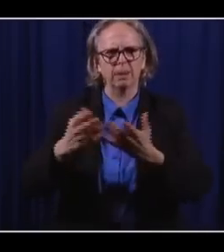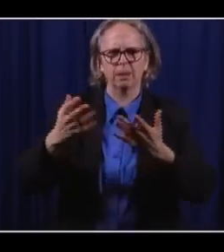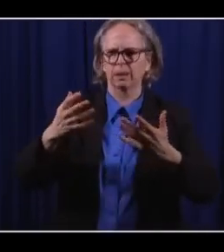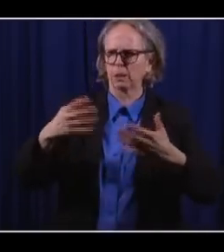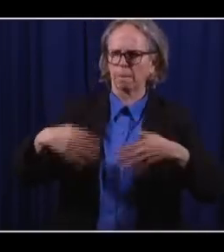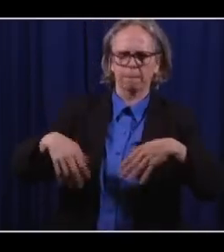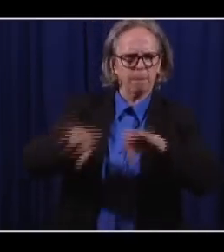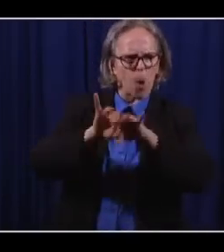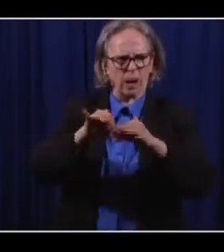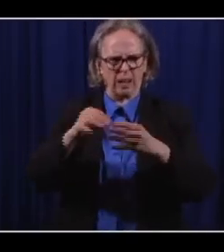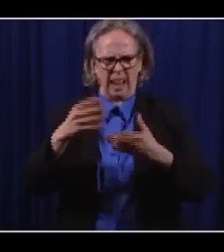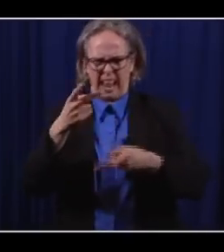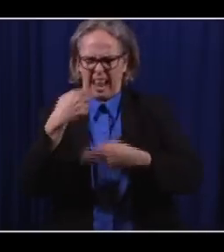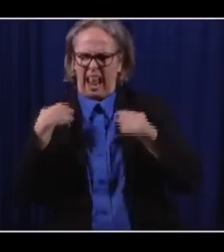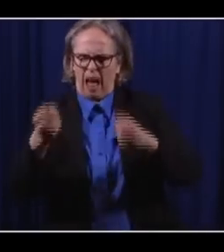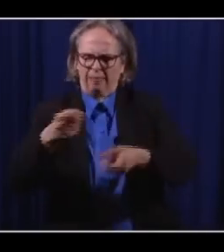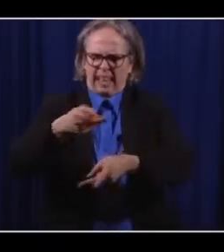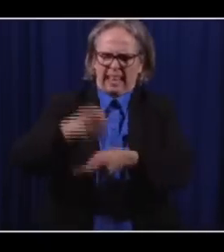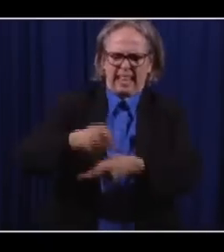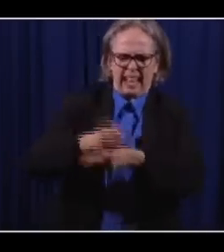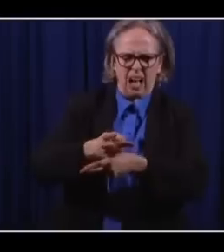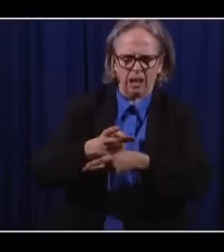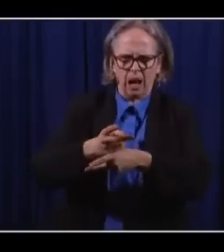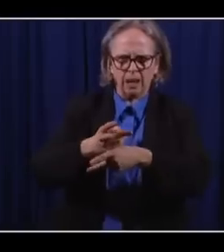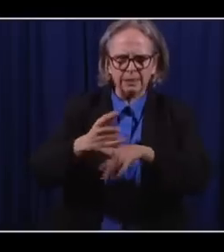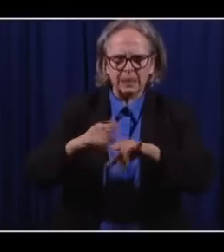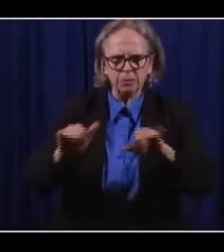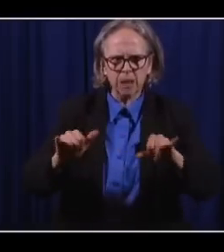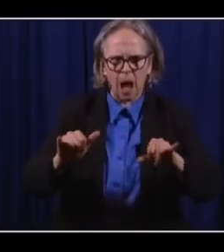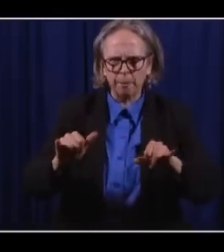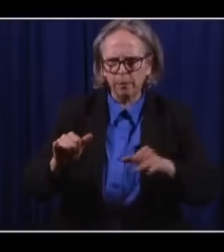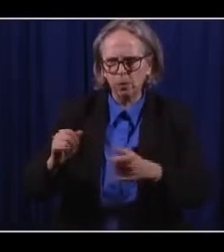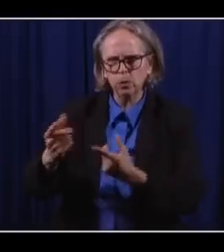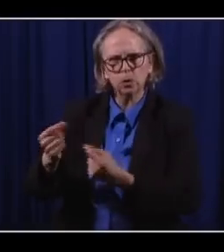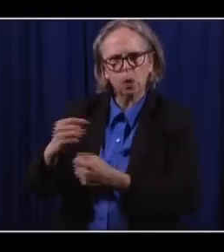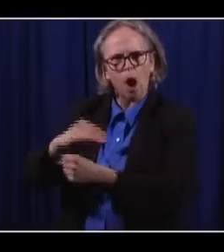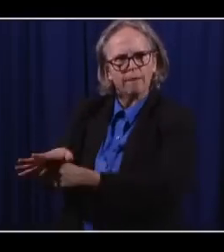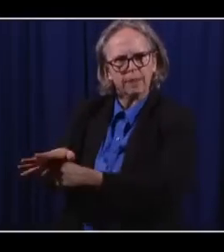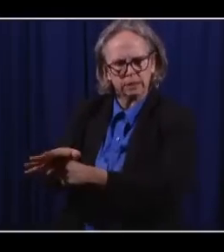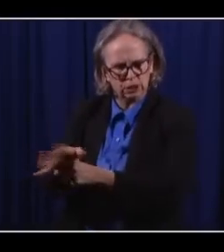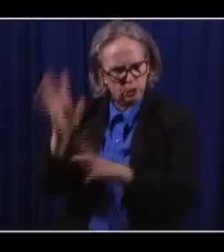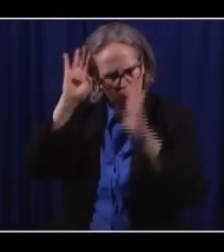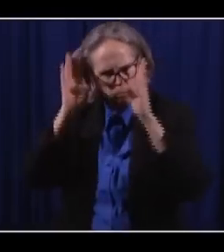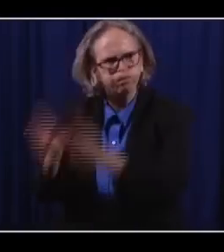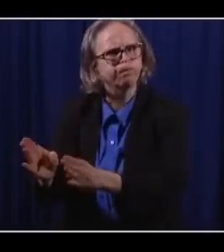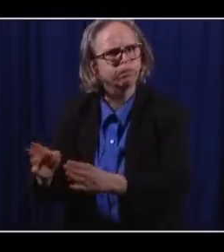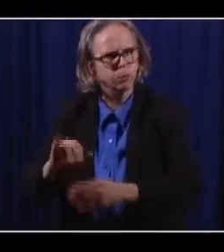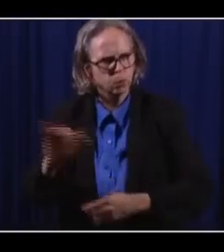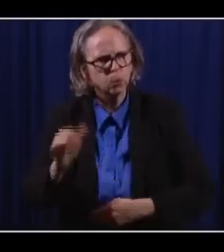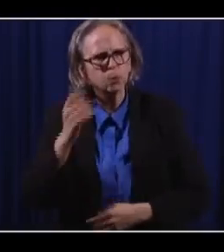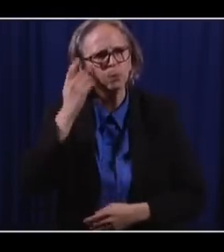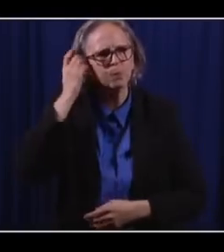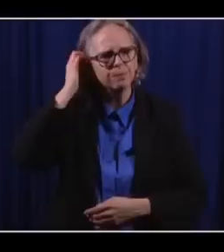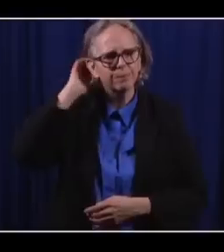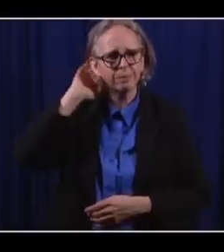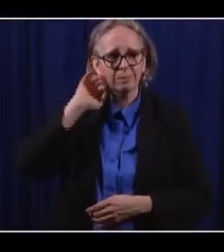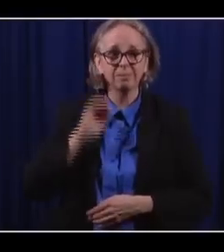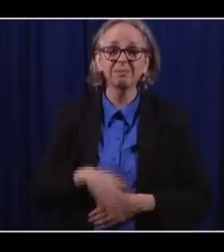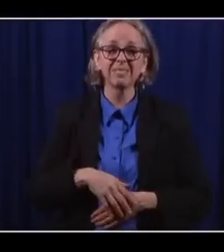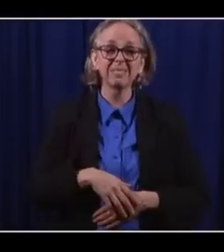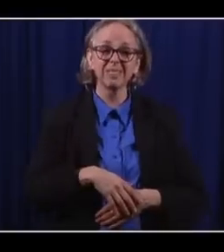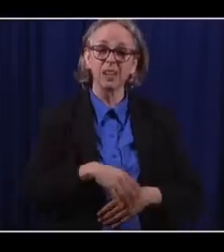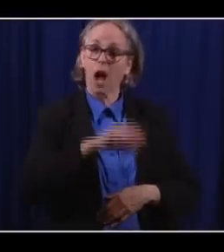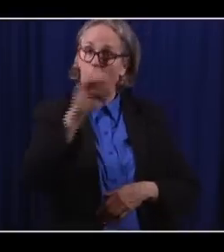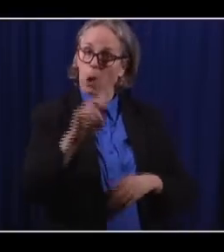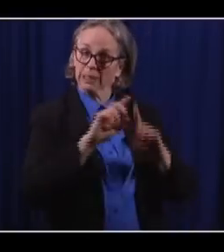time battling this pandemic. The department focuses on the health of the population as a